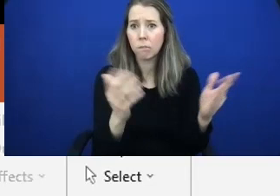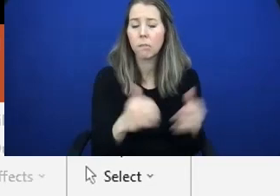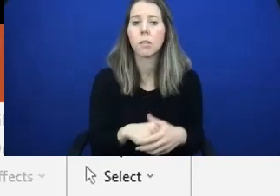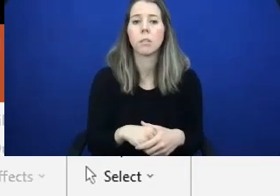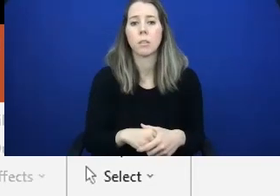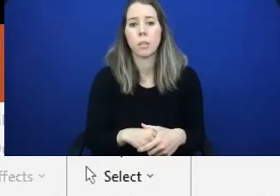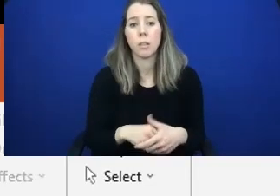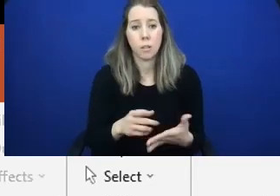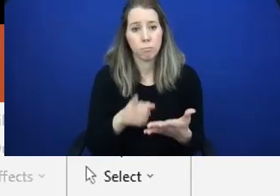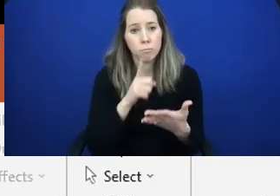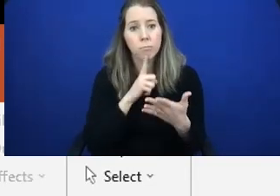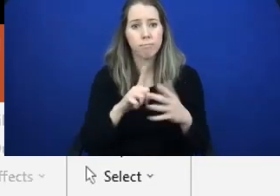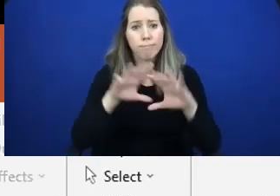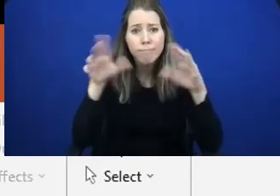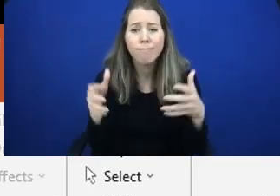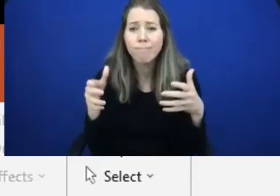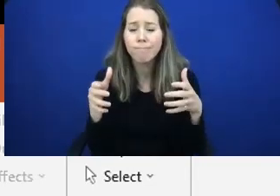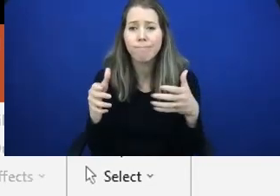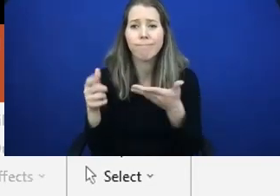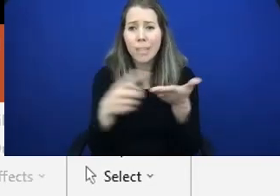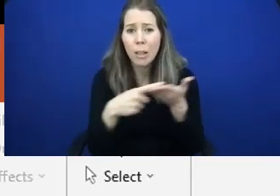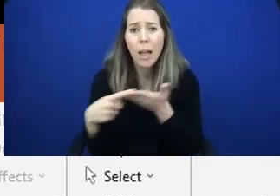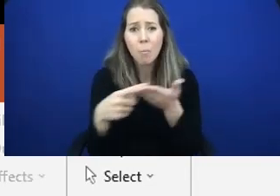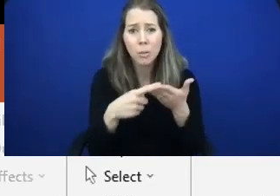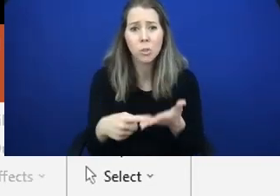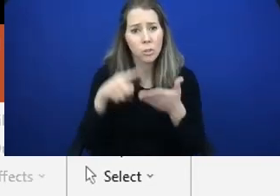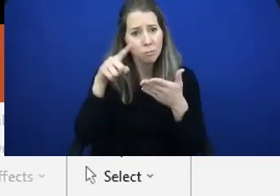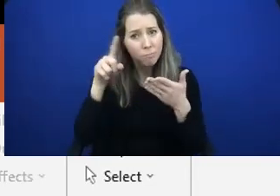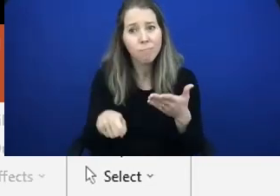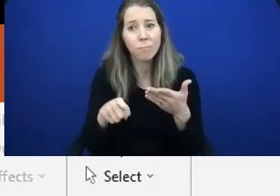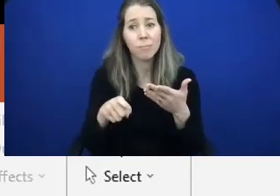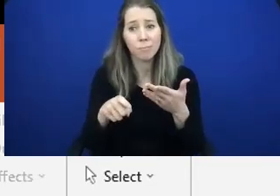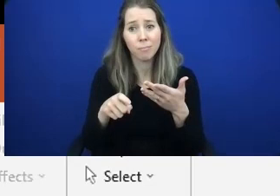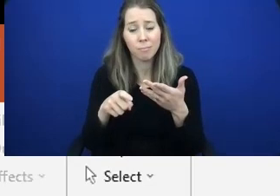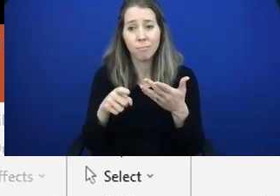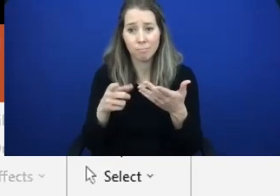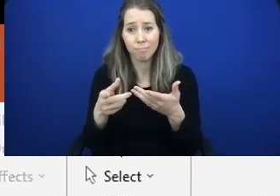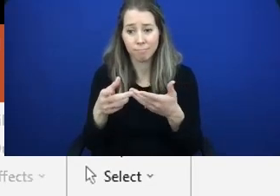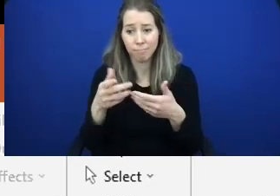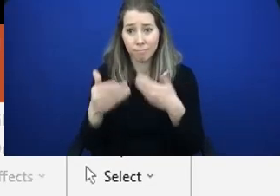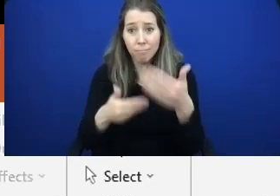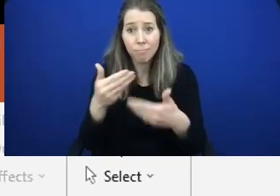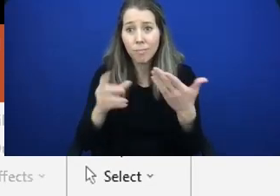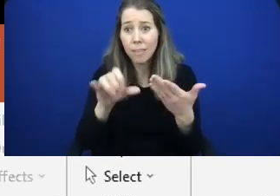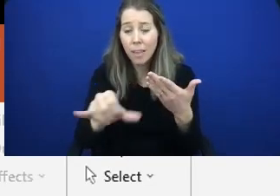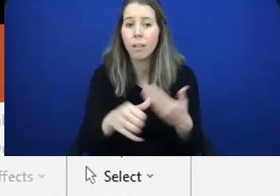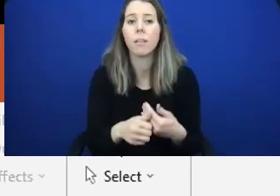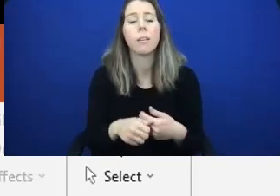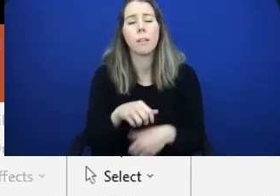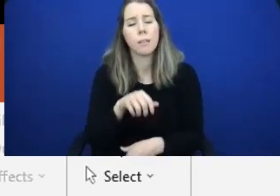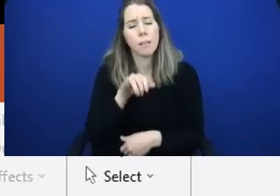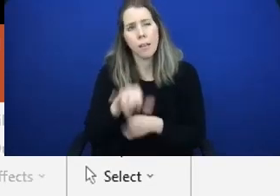is definitely a collaboration and should be enforced as such. That leads me to the question